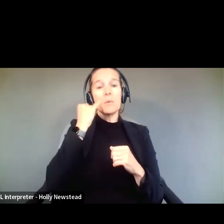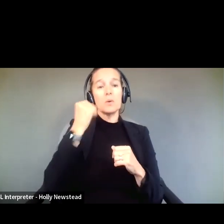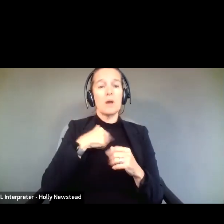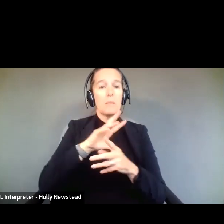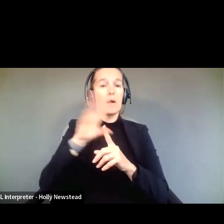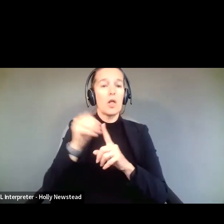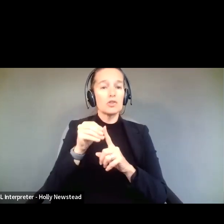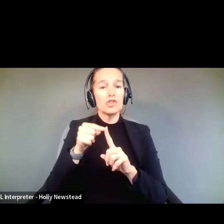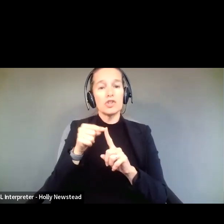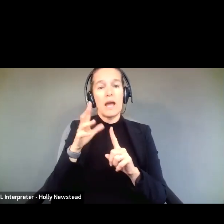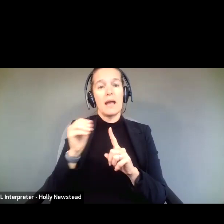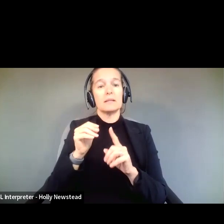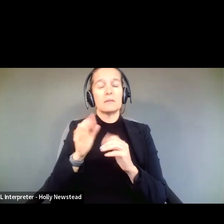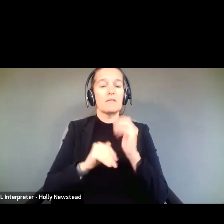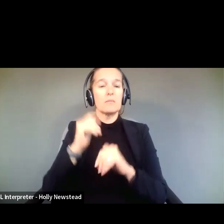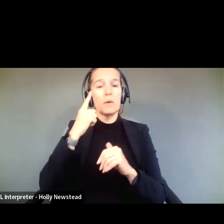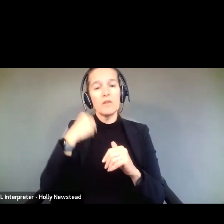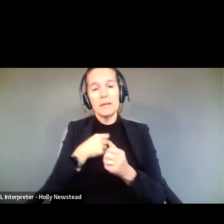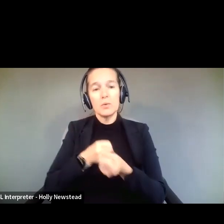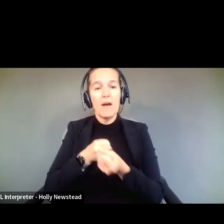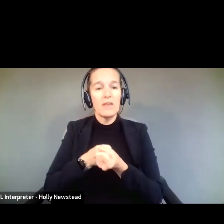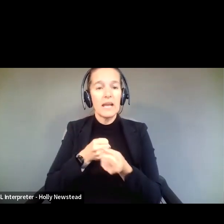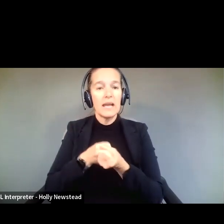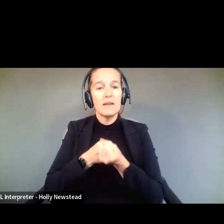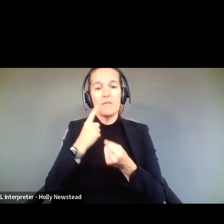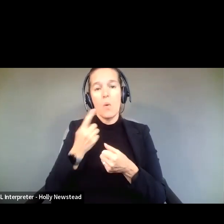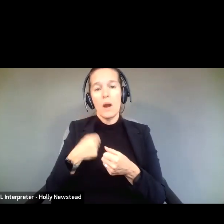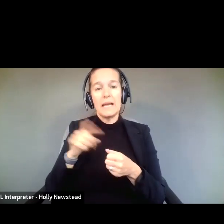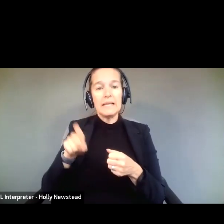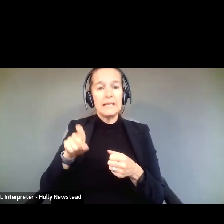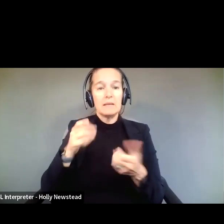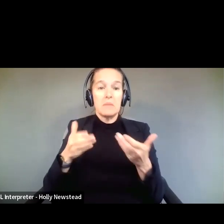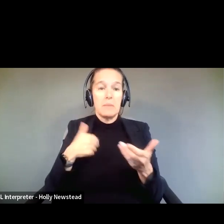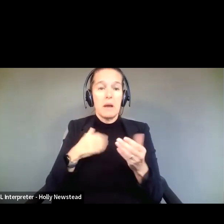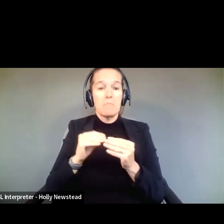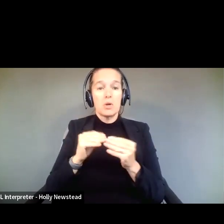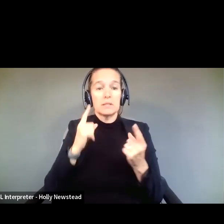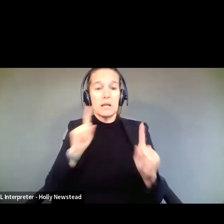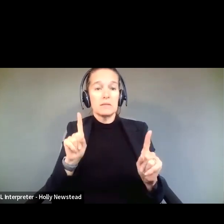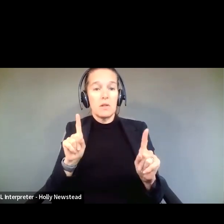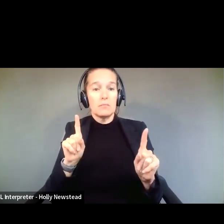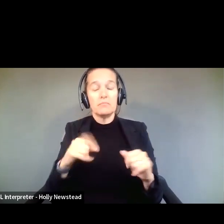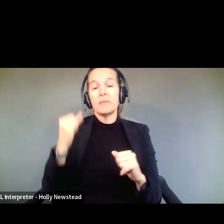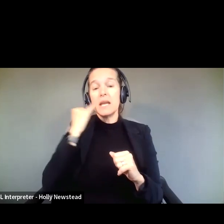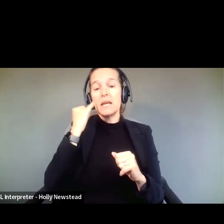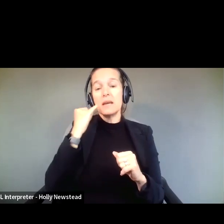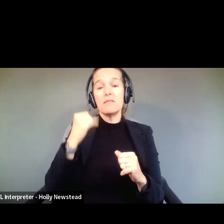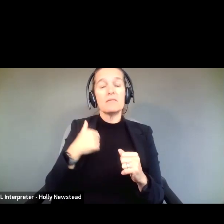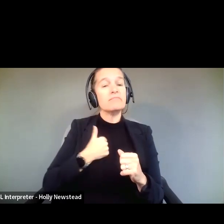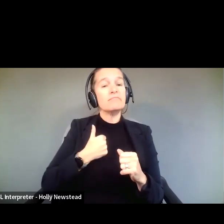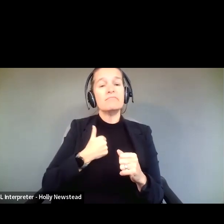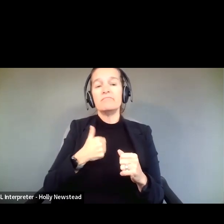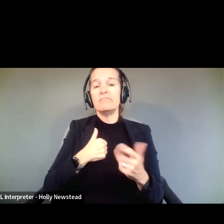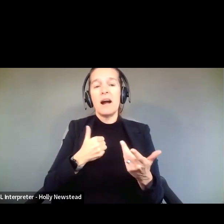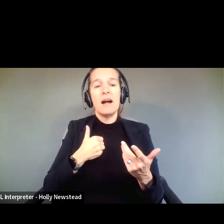it's comfortable for me to advocate for what I need, I may be more successful. If I'm of a culture that has a